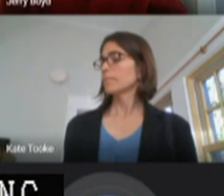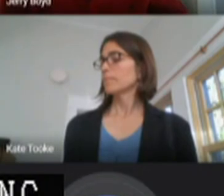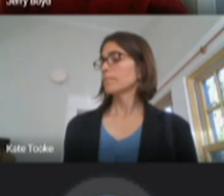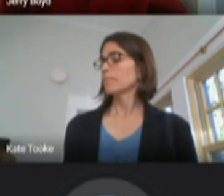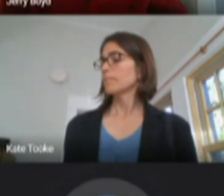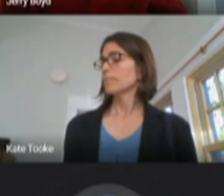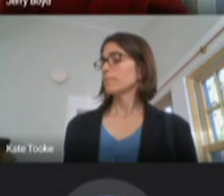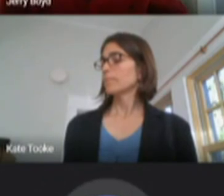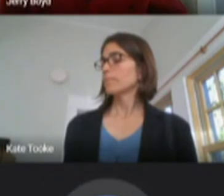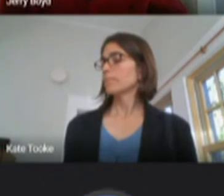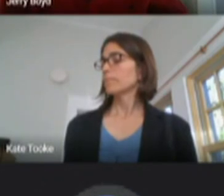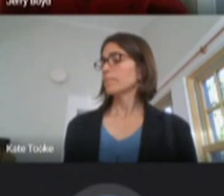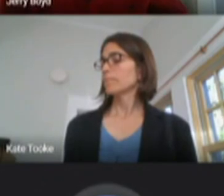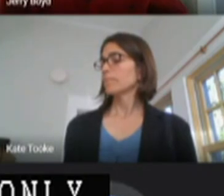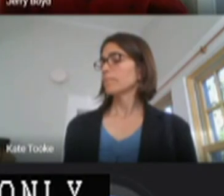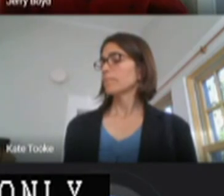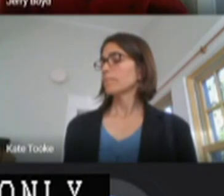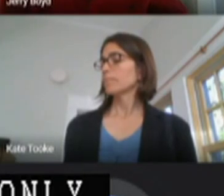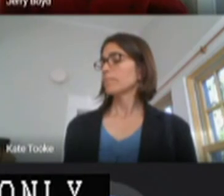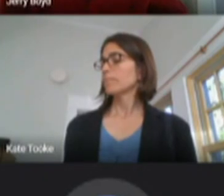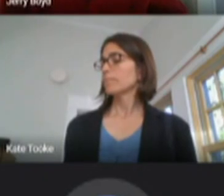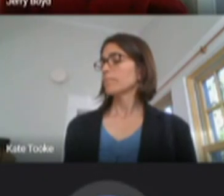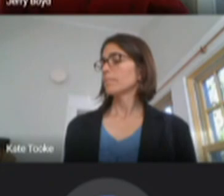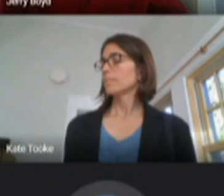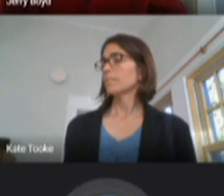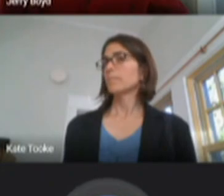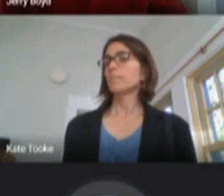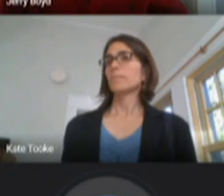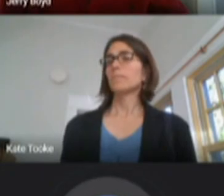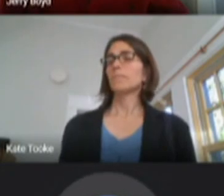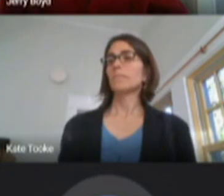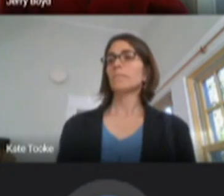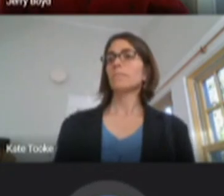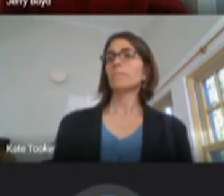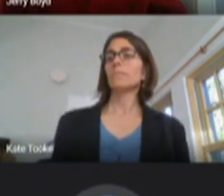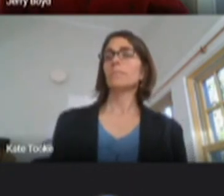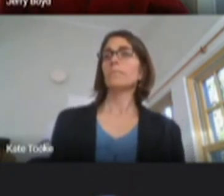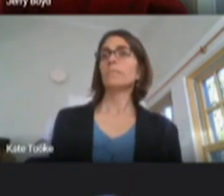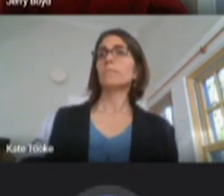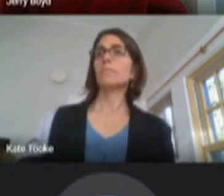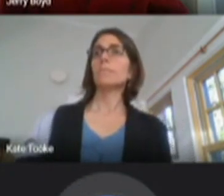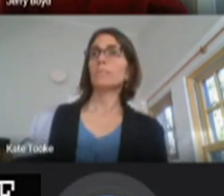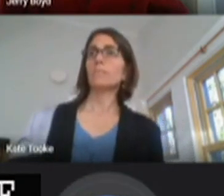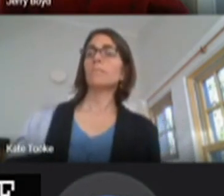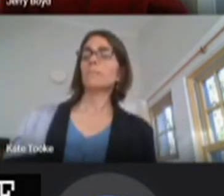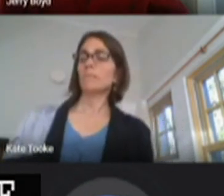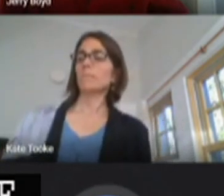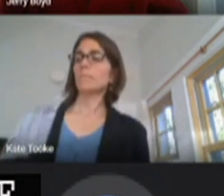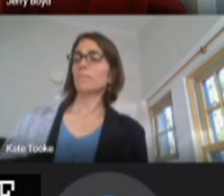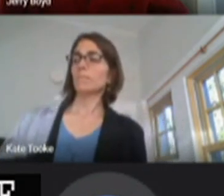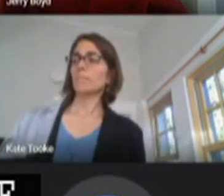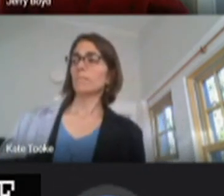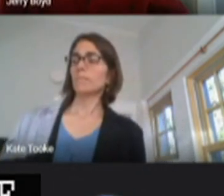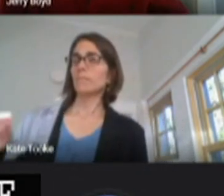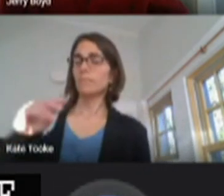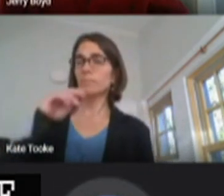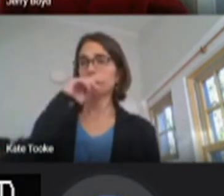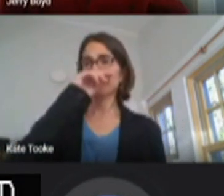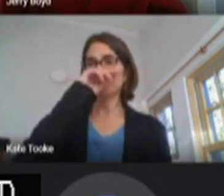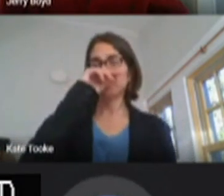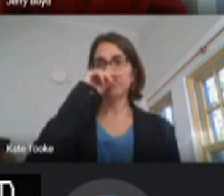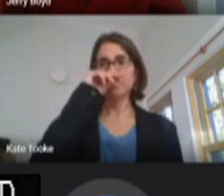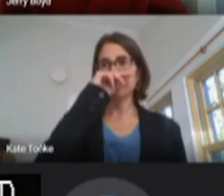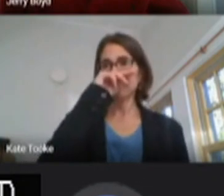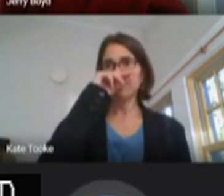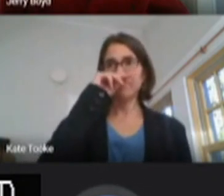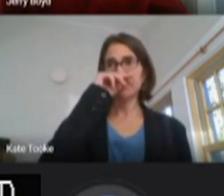only half of it. I'm interested to use this space and the fact that these are the people, the conscientious citizens who come together out of a concern. I think